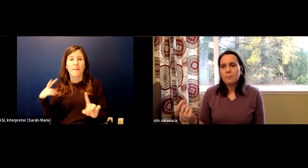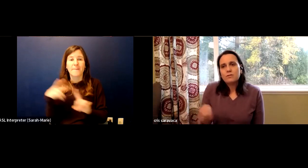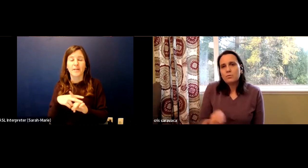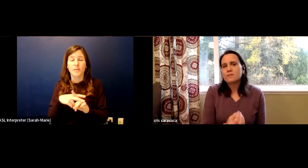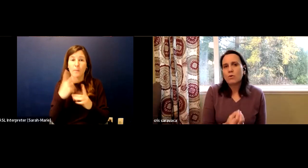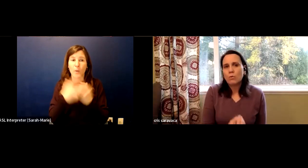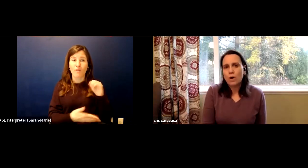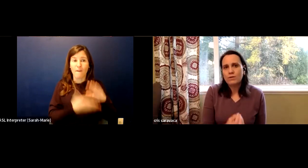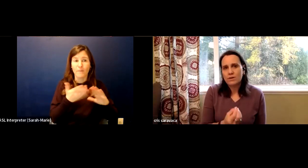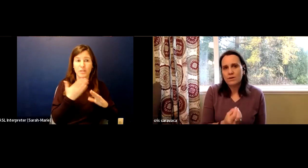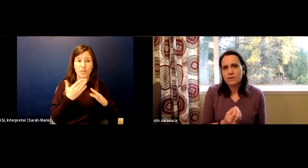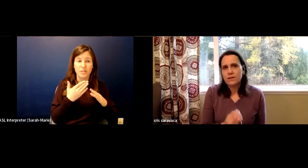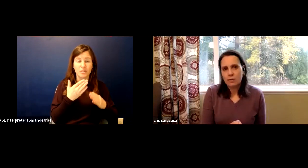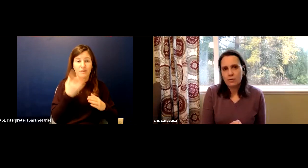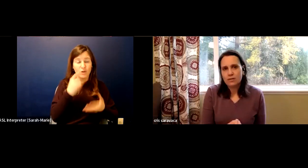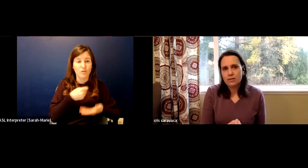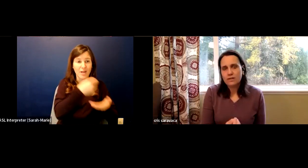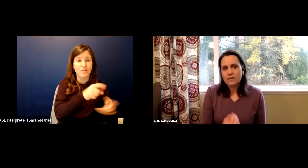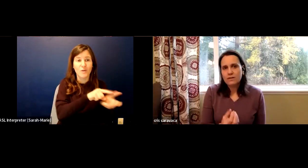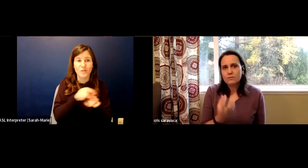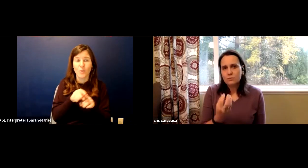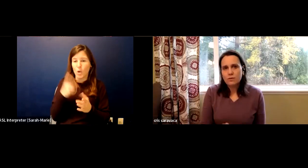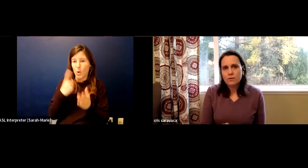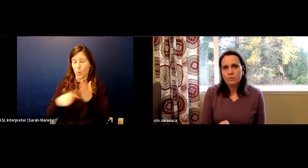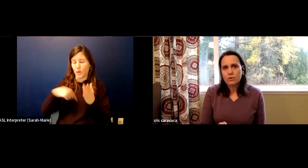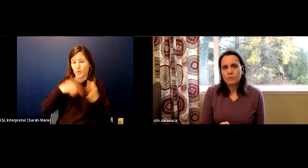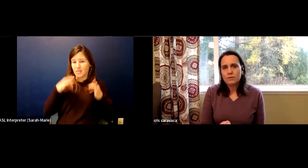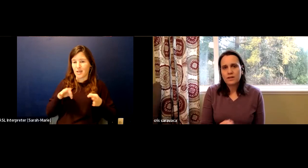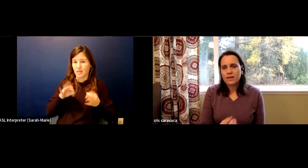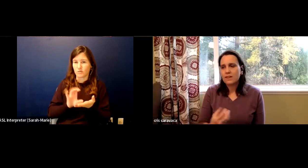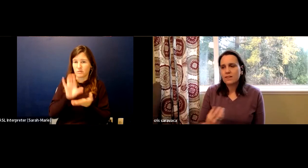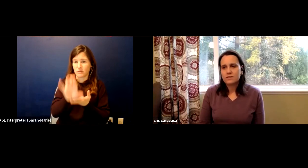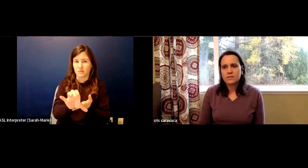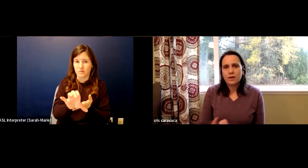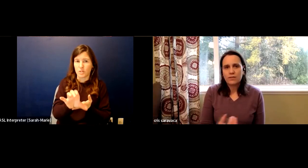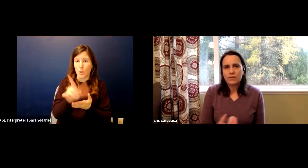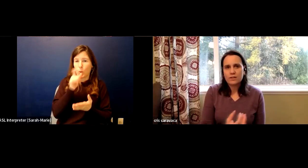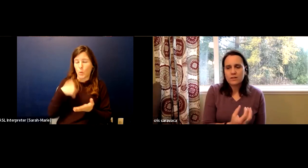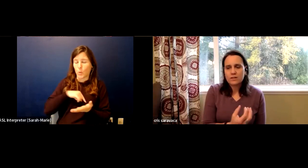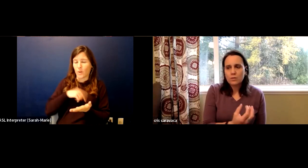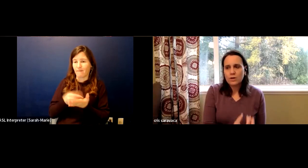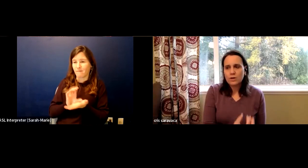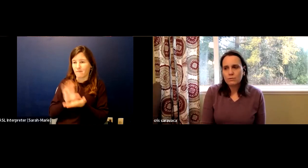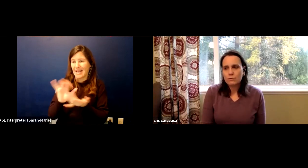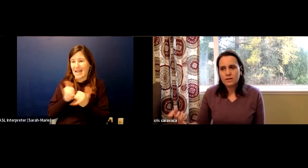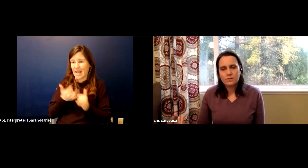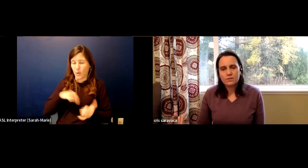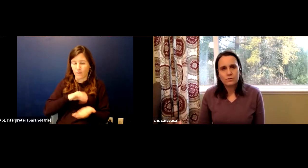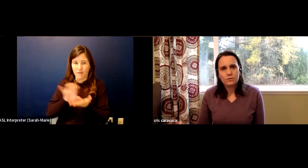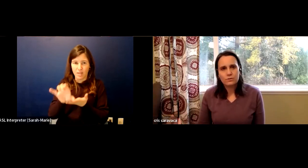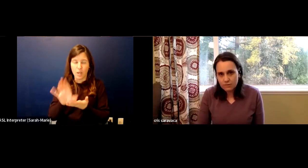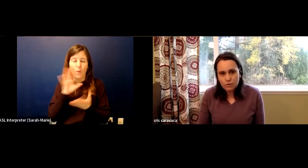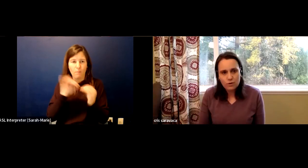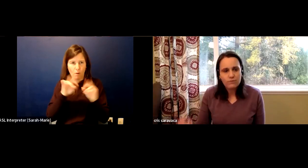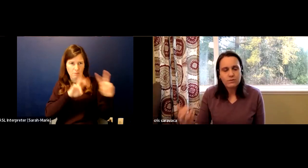body, as well as what we fund and how we fund it. That's really what we're going to be looking at this year. And that's, we're really starting